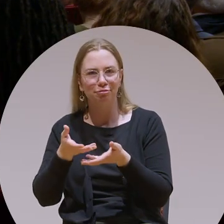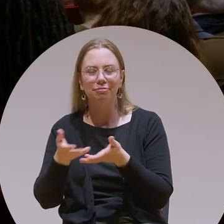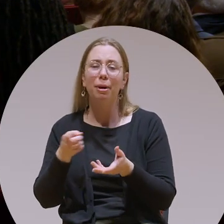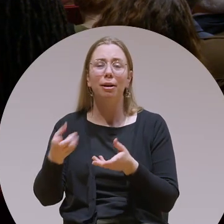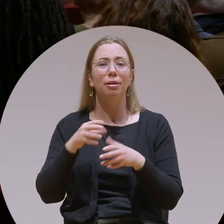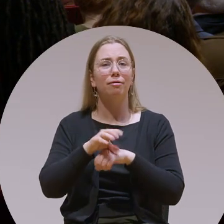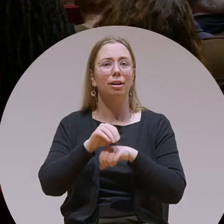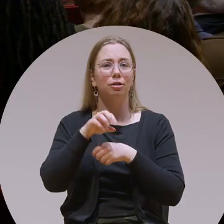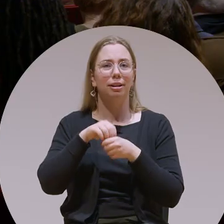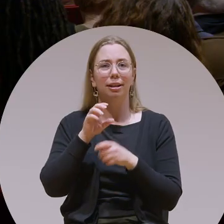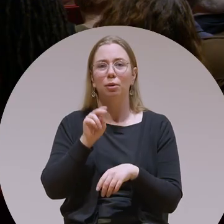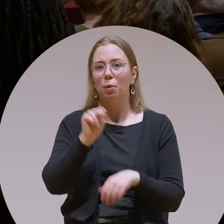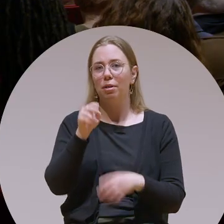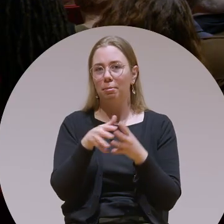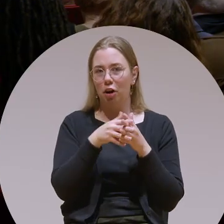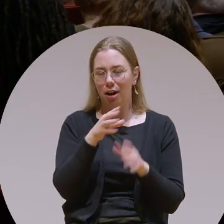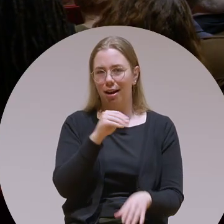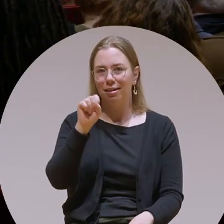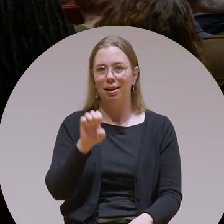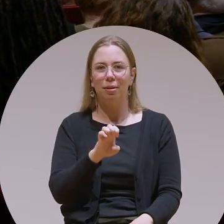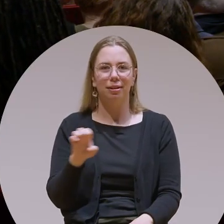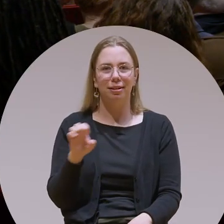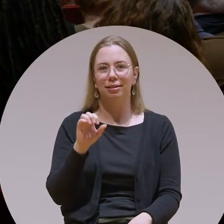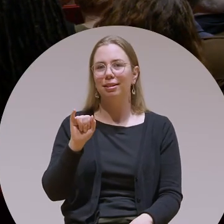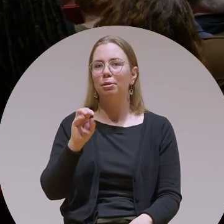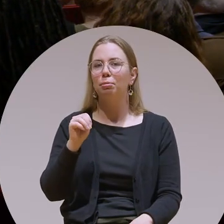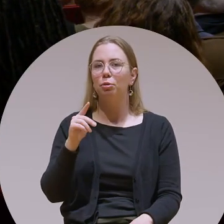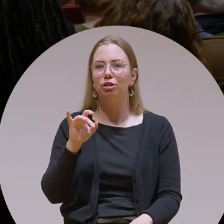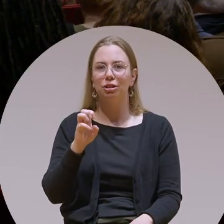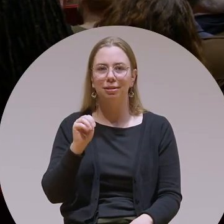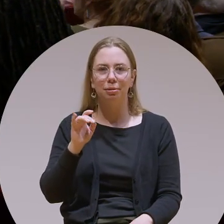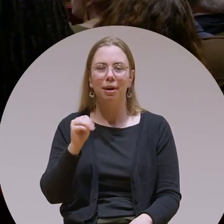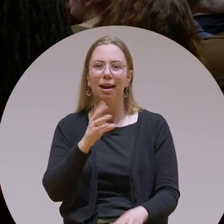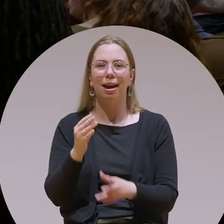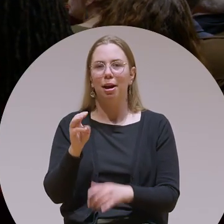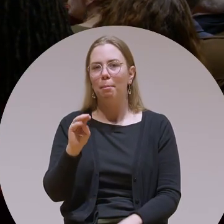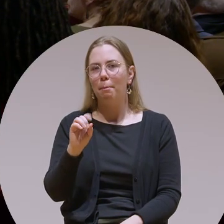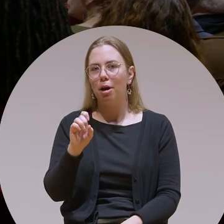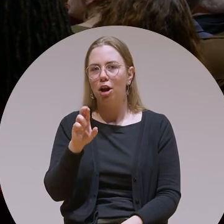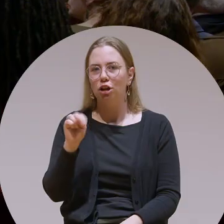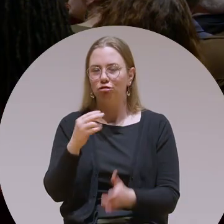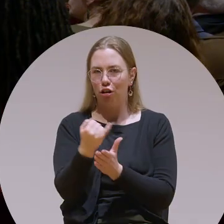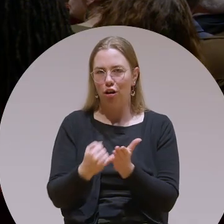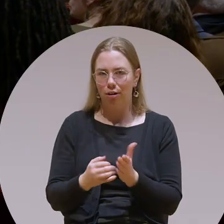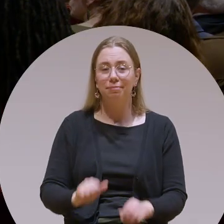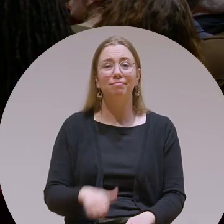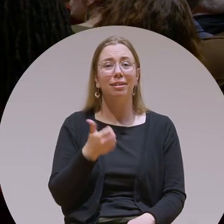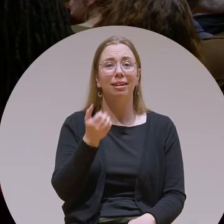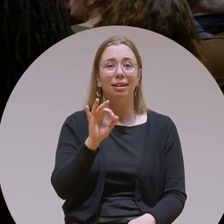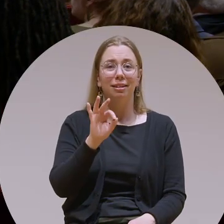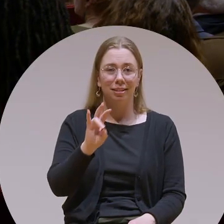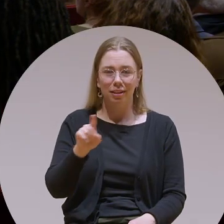and a senior specialist in Sotheby's Impressionist and Modern Art Department. In 1997, he founded